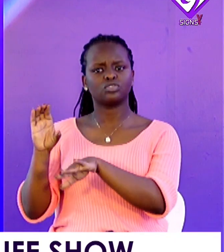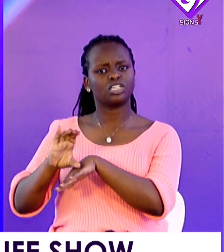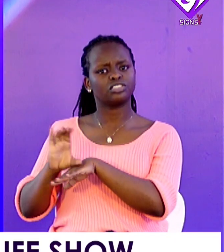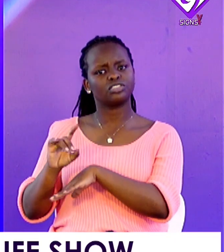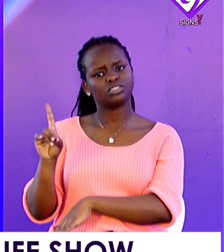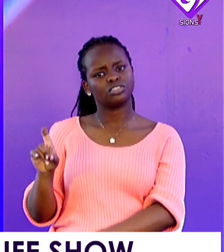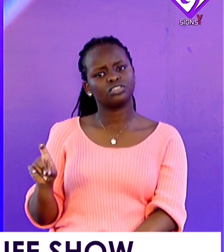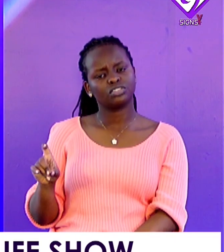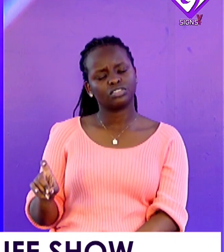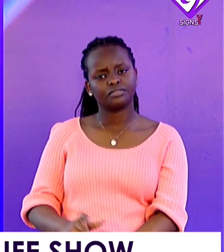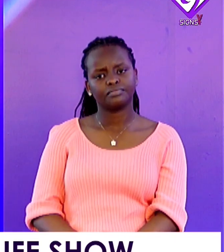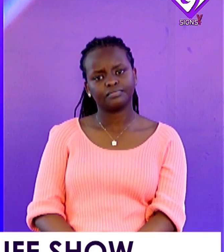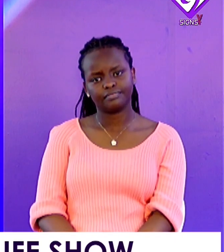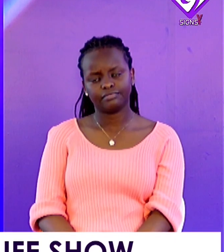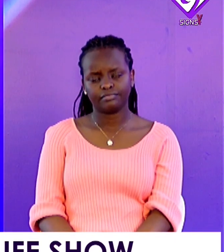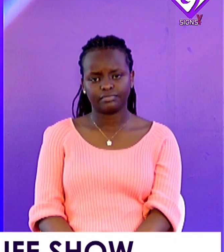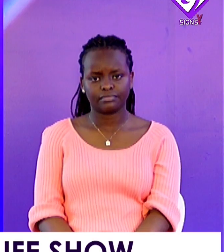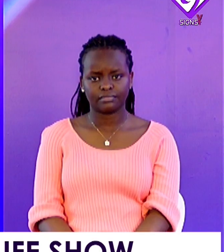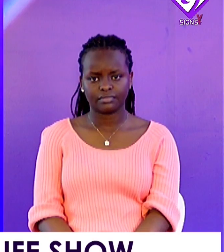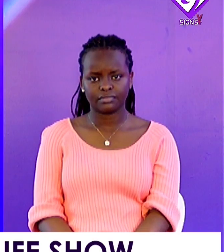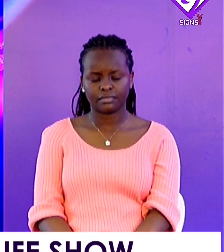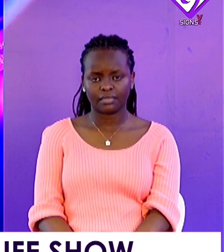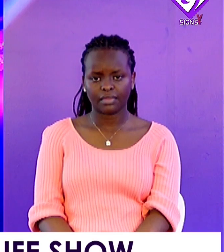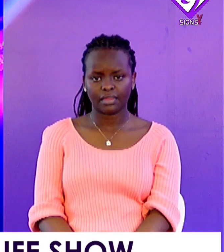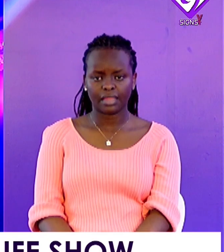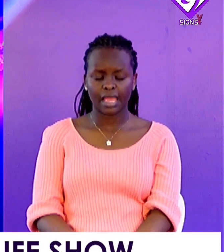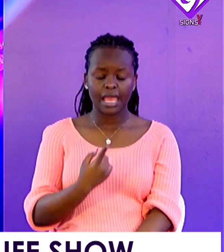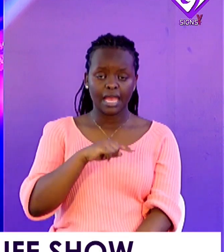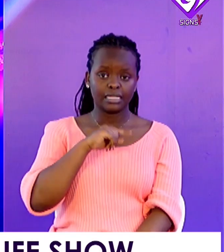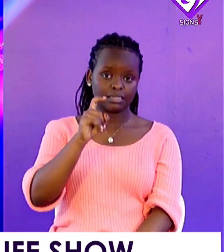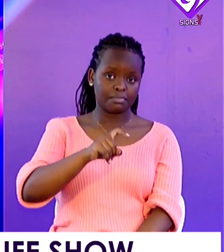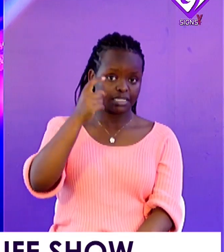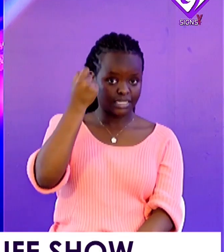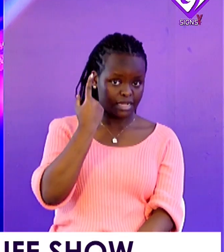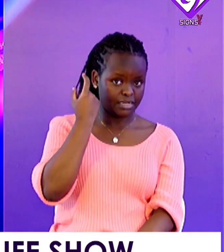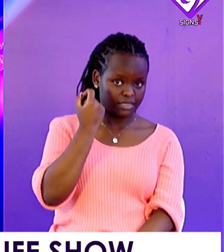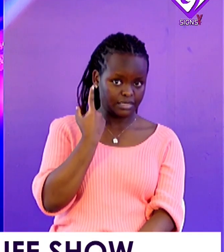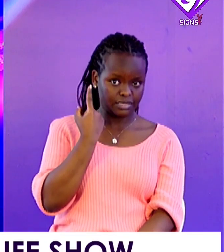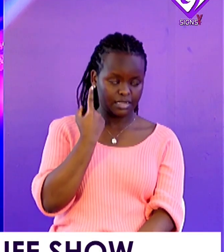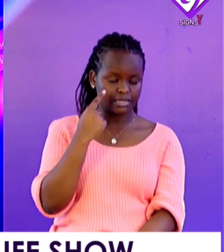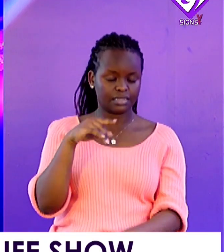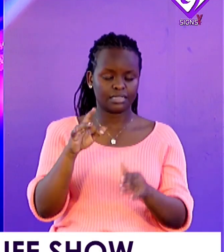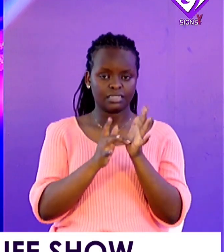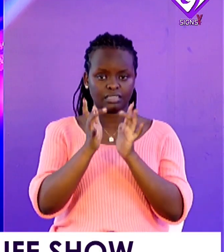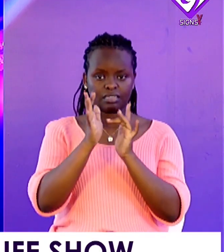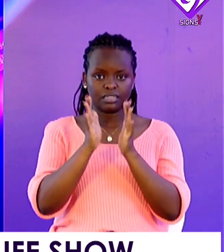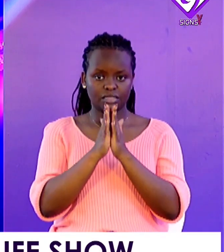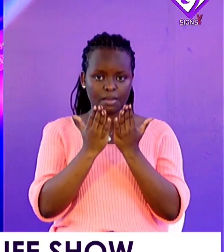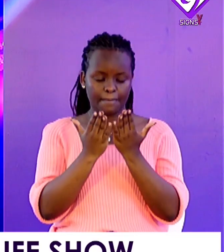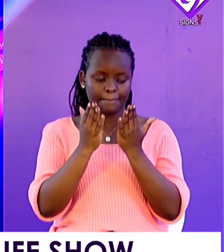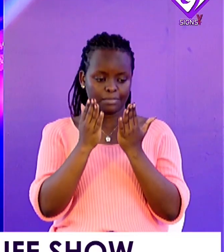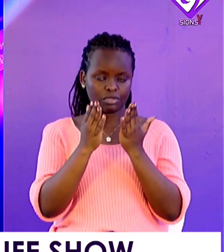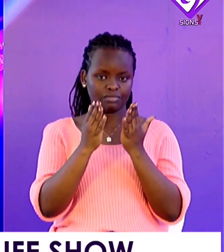house? Yeah. I think we need to understand the biblical principles of